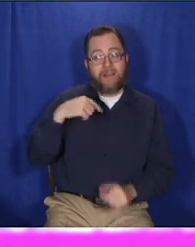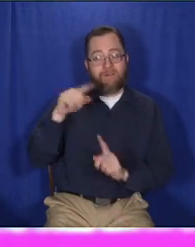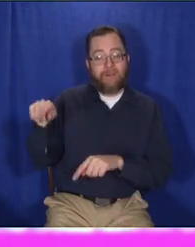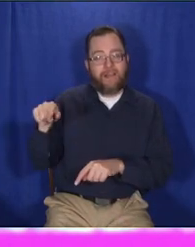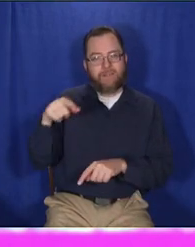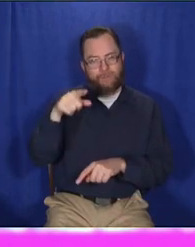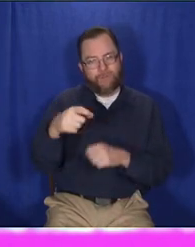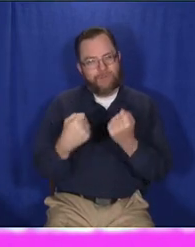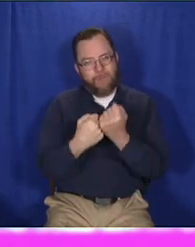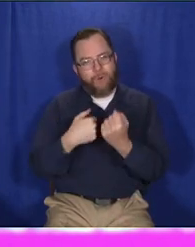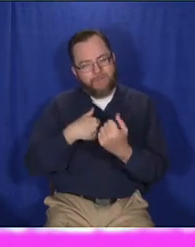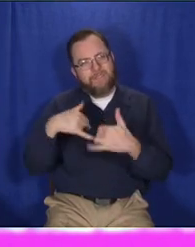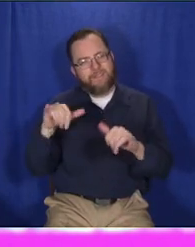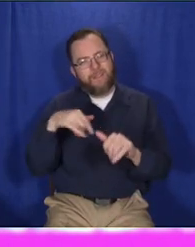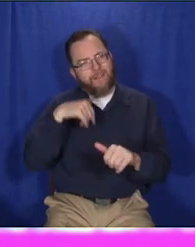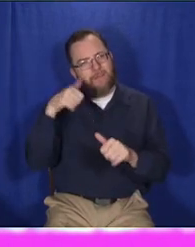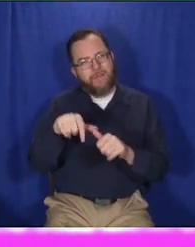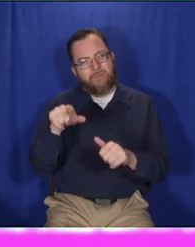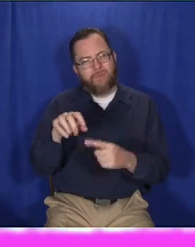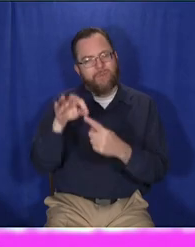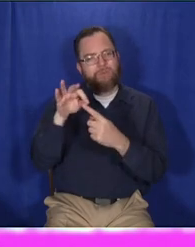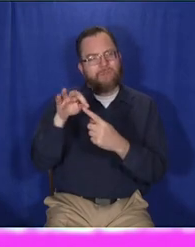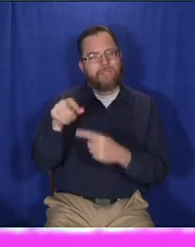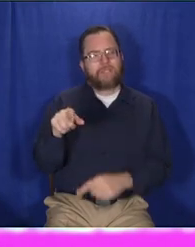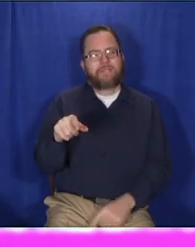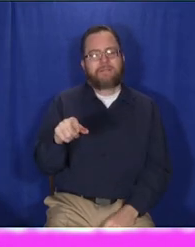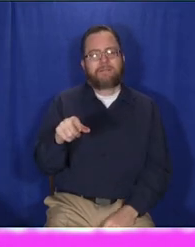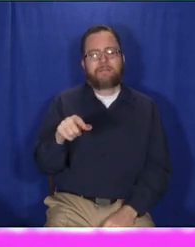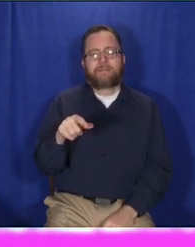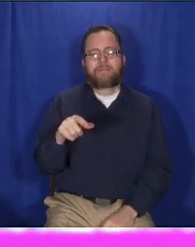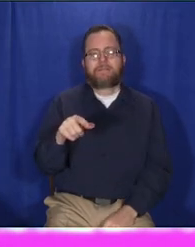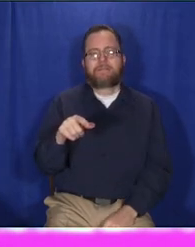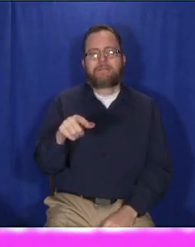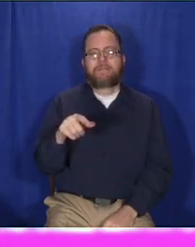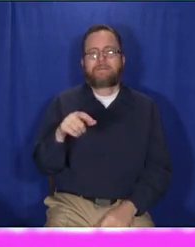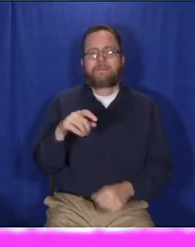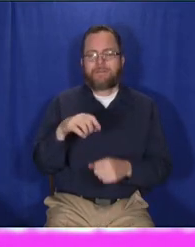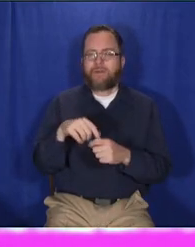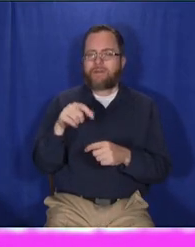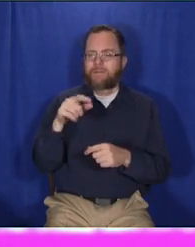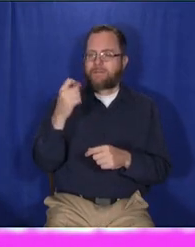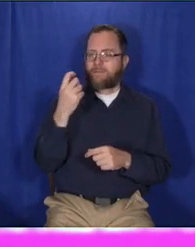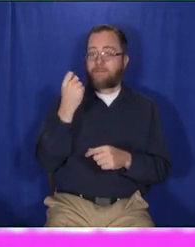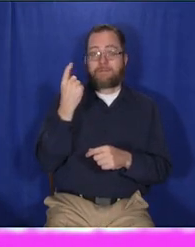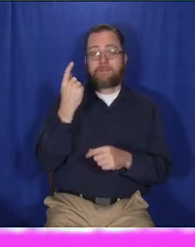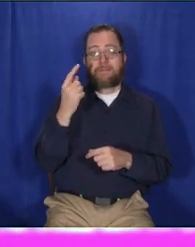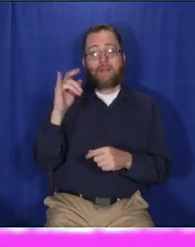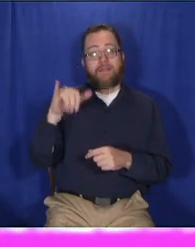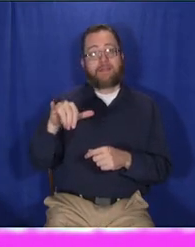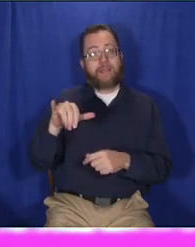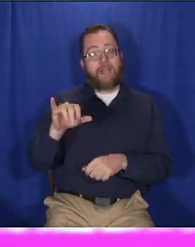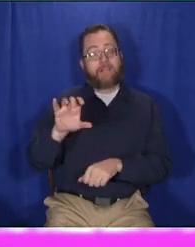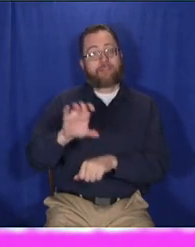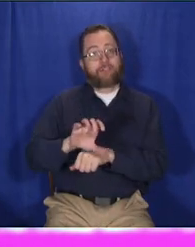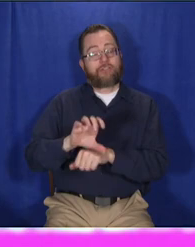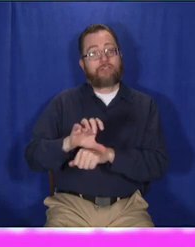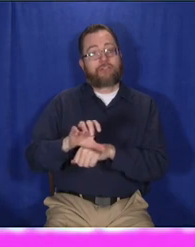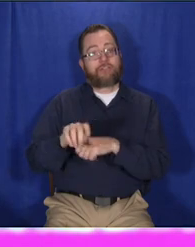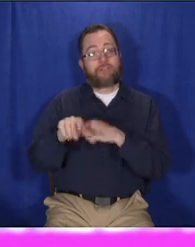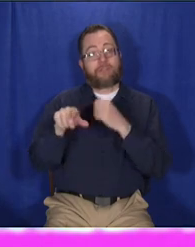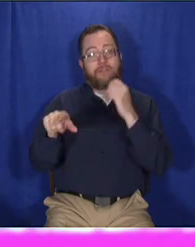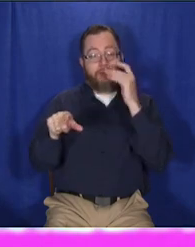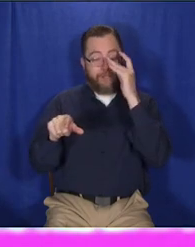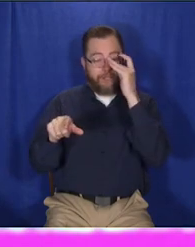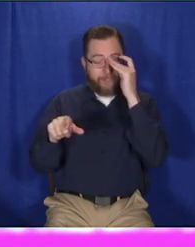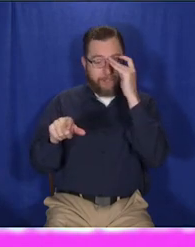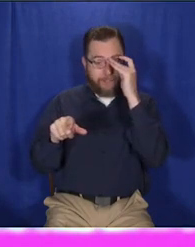history of supporting gospel ministry, not just in their local region, but also in other parts of the world. So last week, we